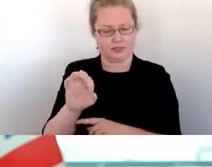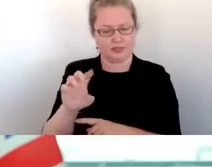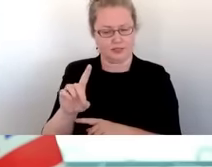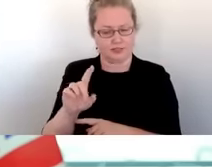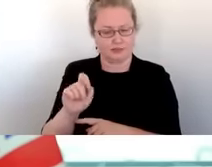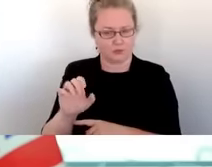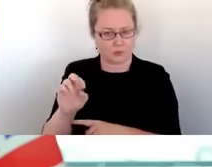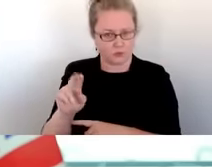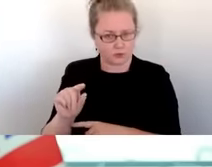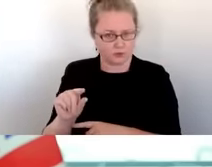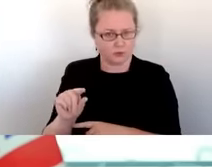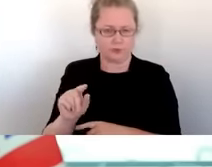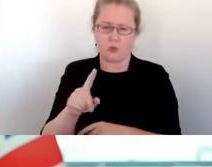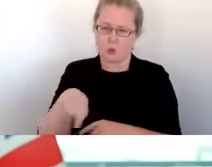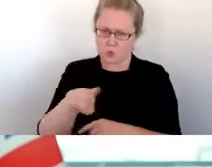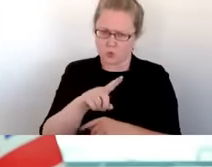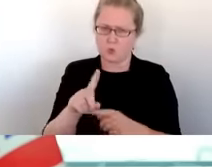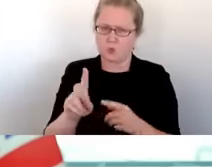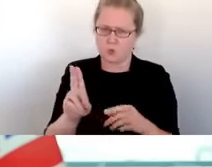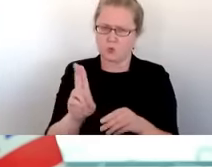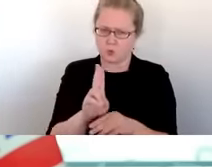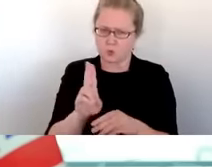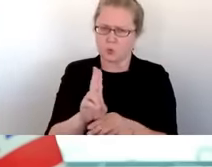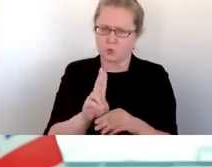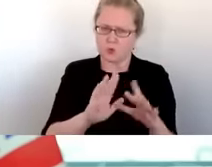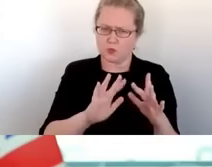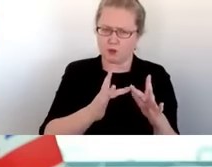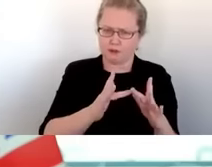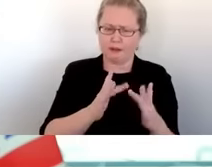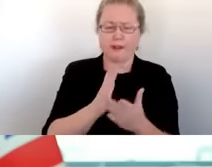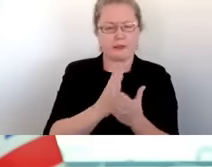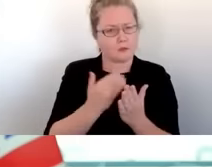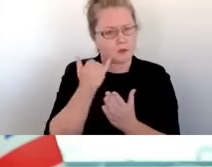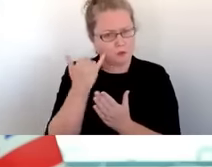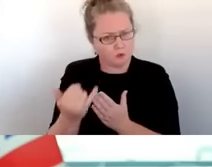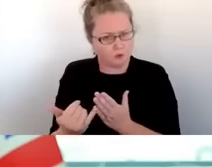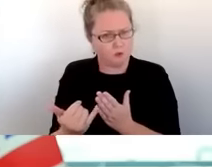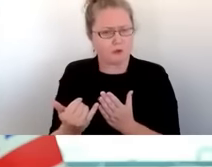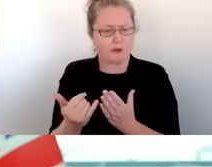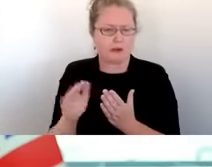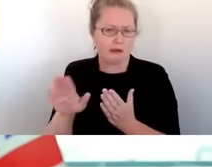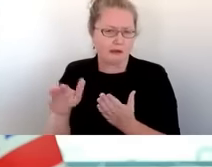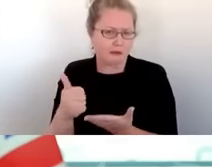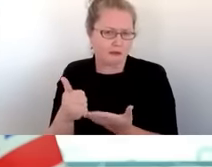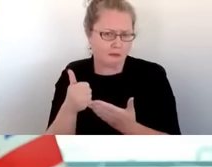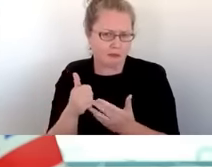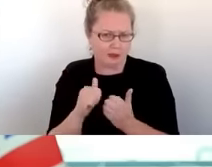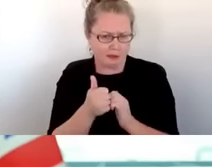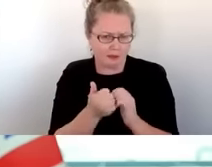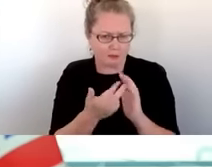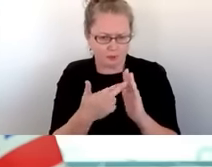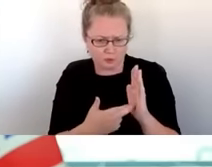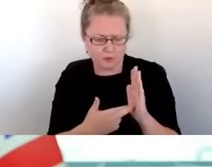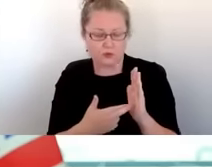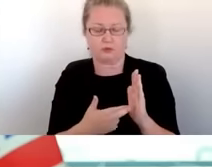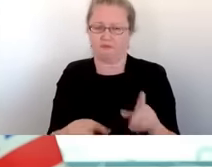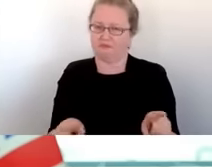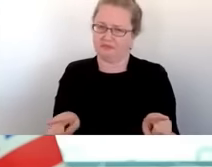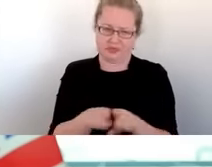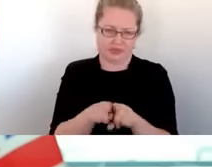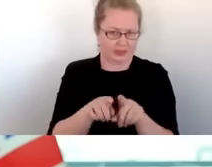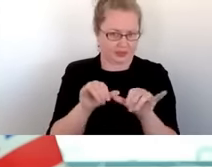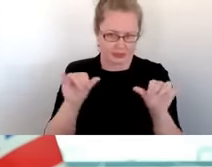system, and most of you have accessed it online. Some have used the call center to get some help with that, and that will continue